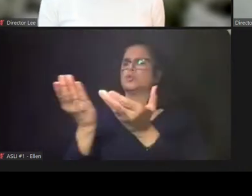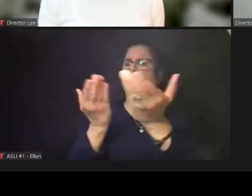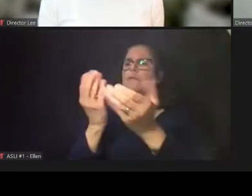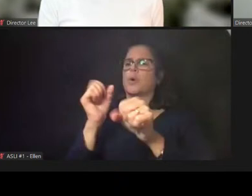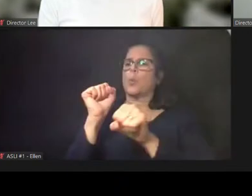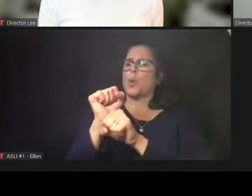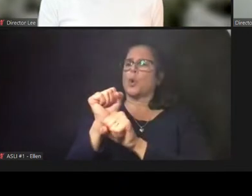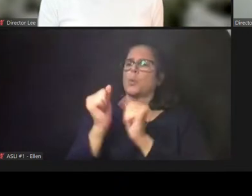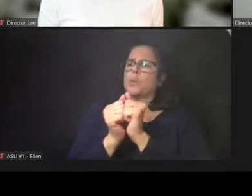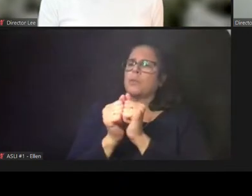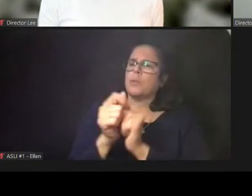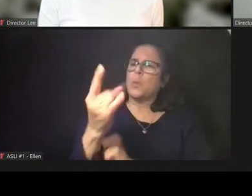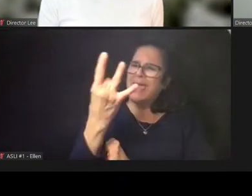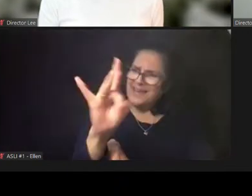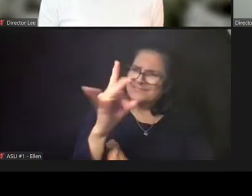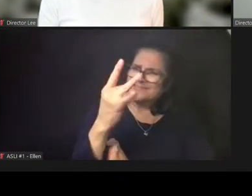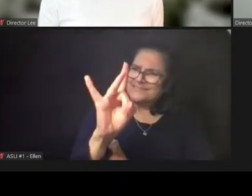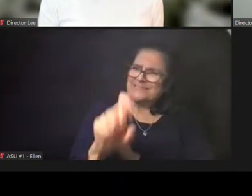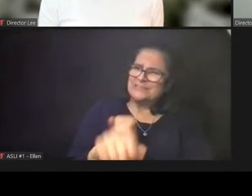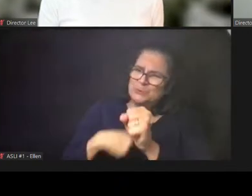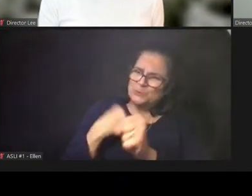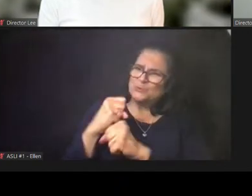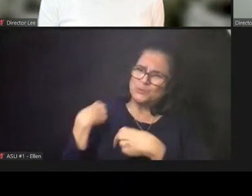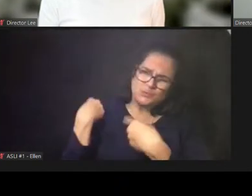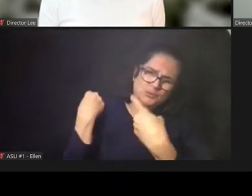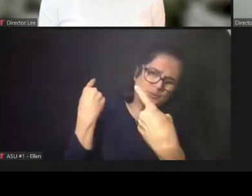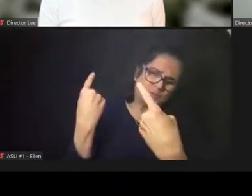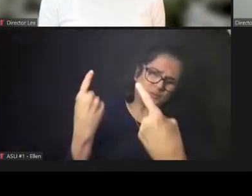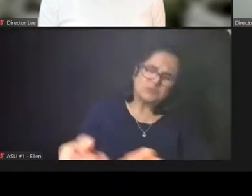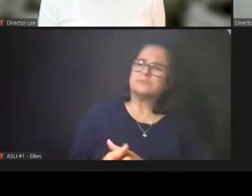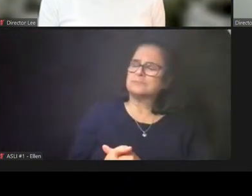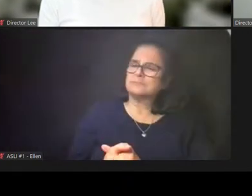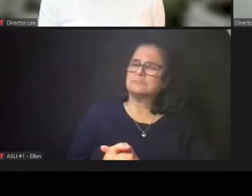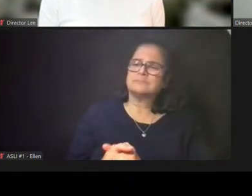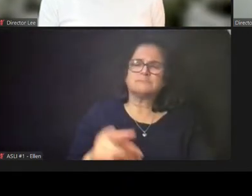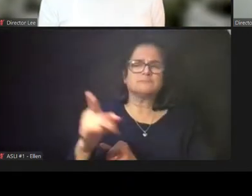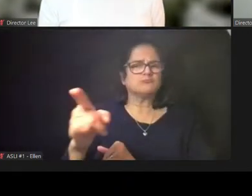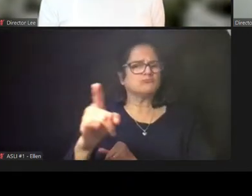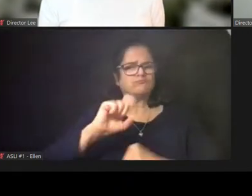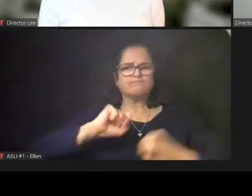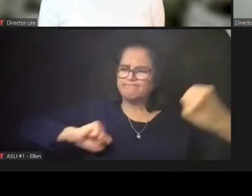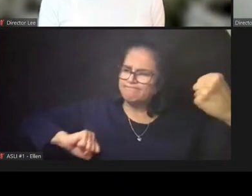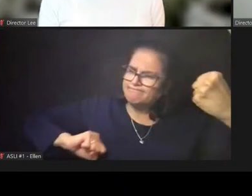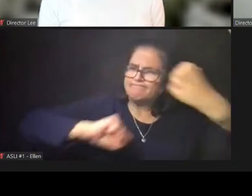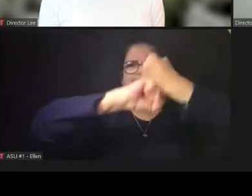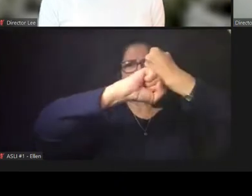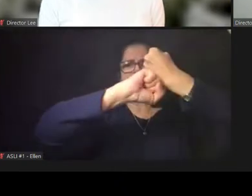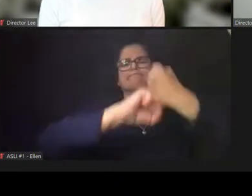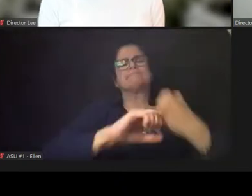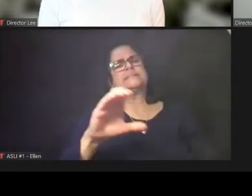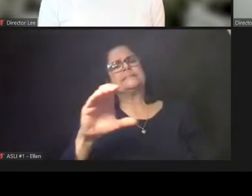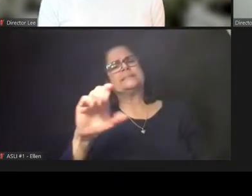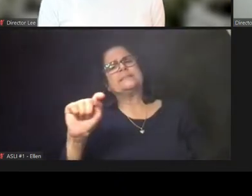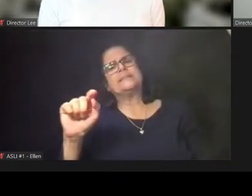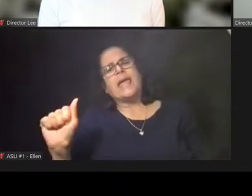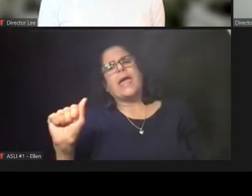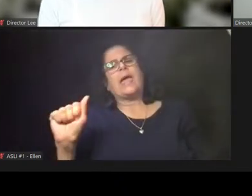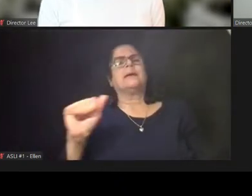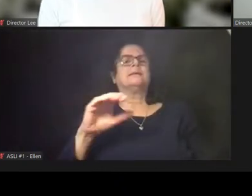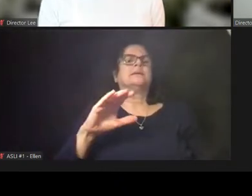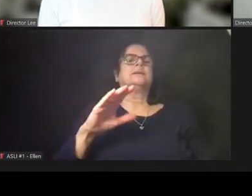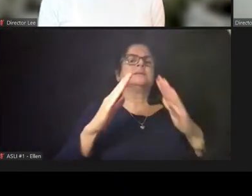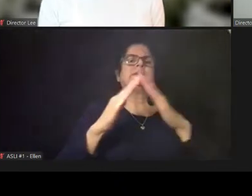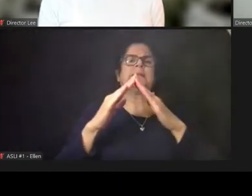18 years. Your unwavering dedication and commitment to the CTA and to the City of Chicago is inspiring